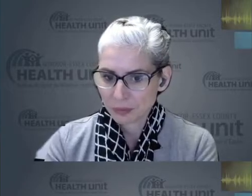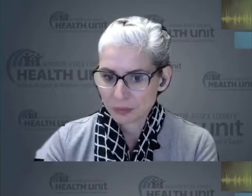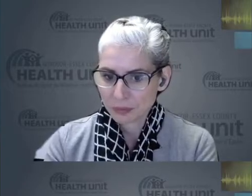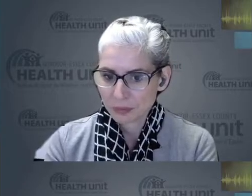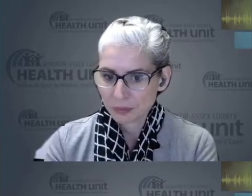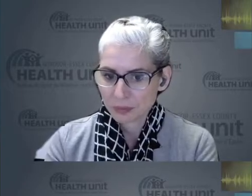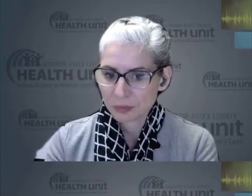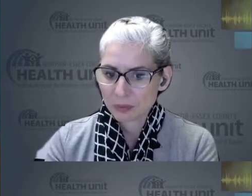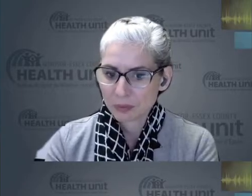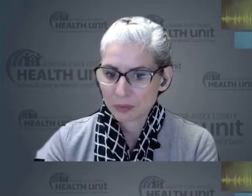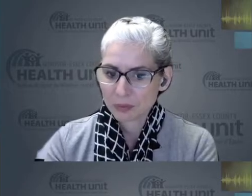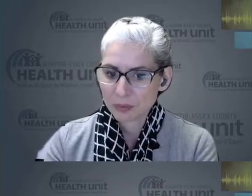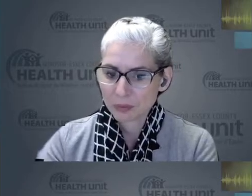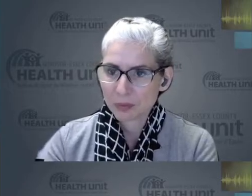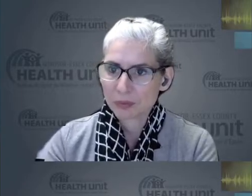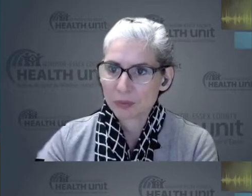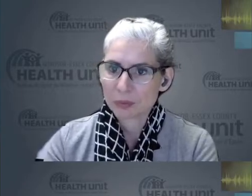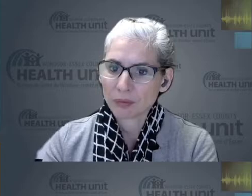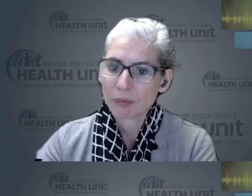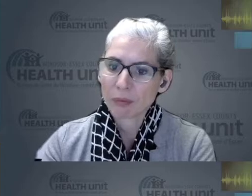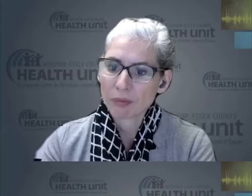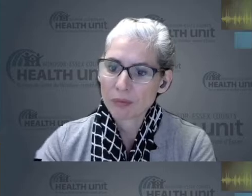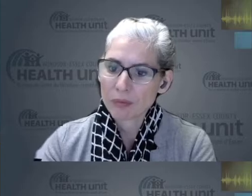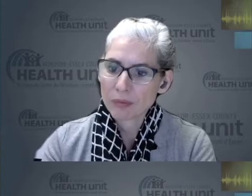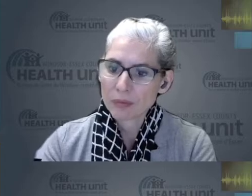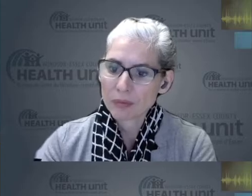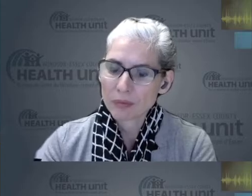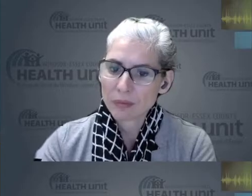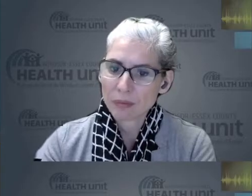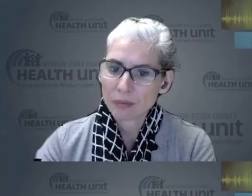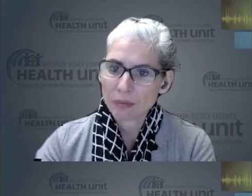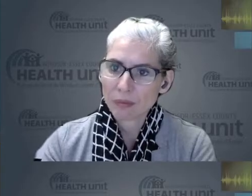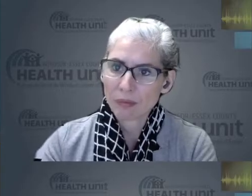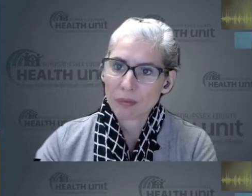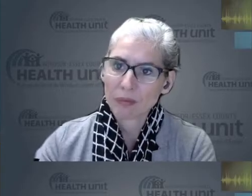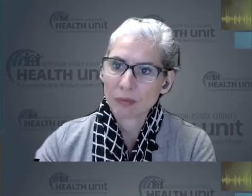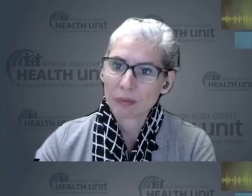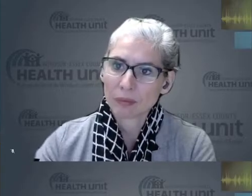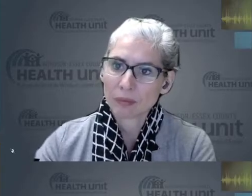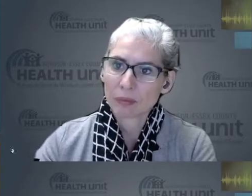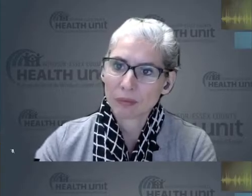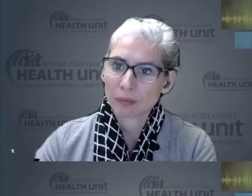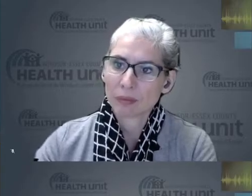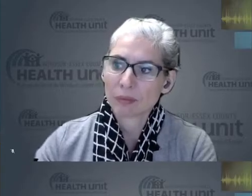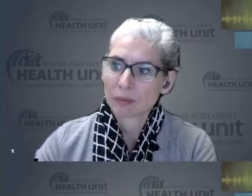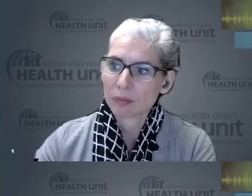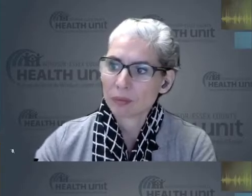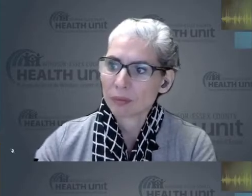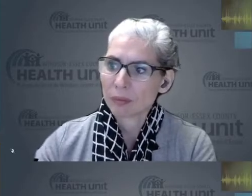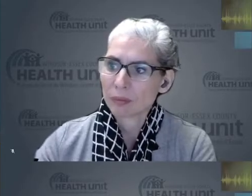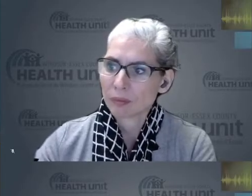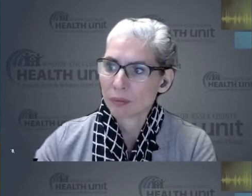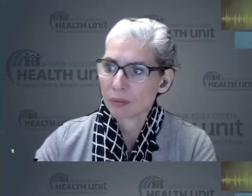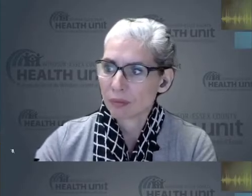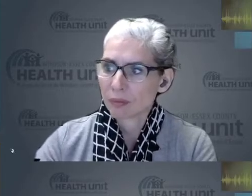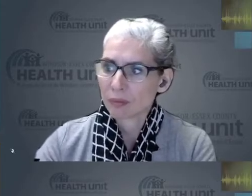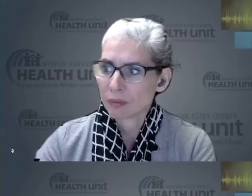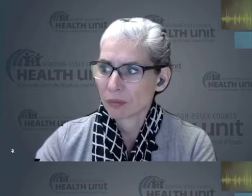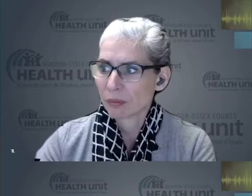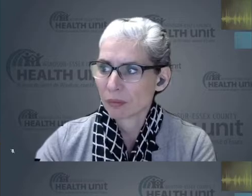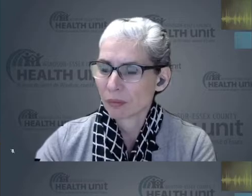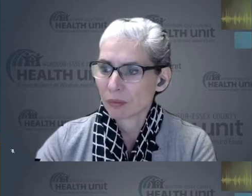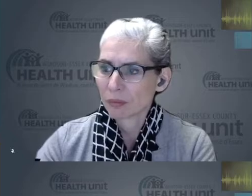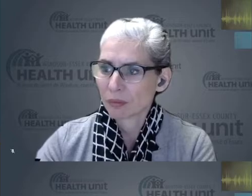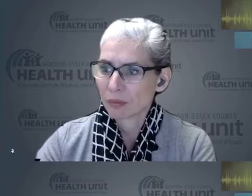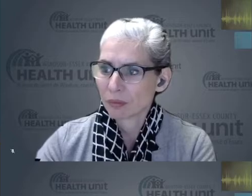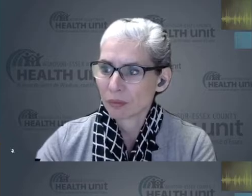provide access to the vaccine. I think the real challenge now is for individuals to make that affirmative